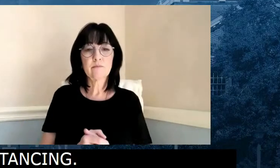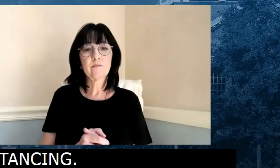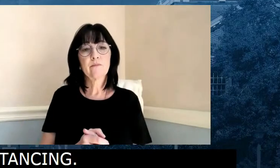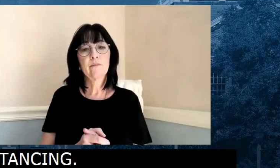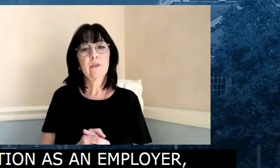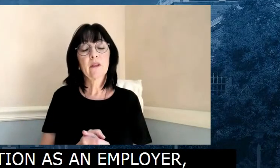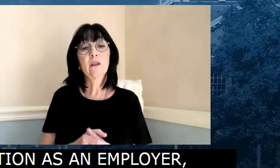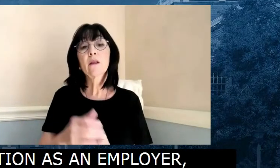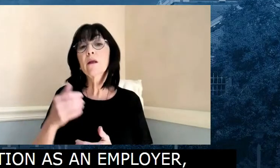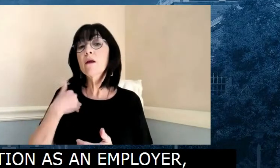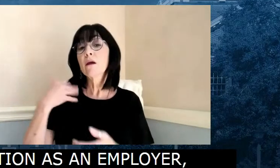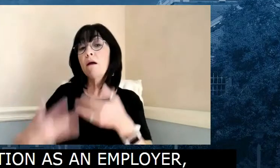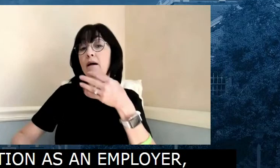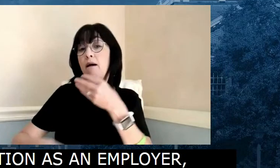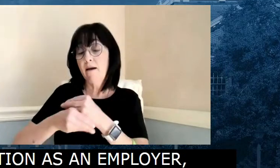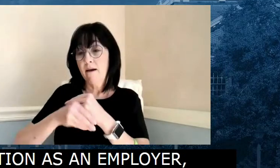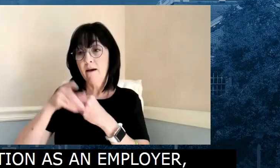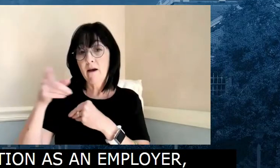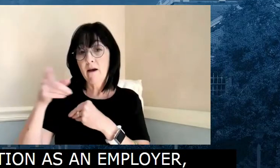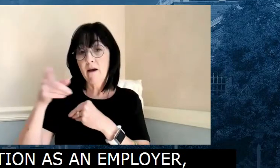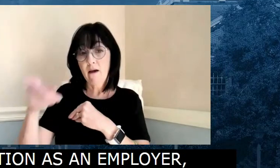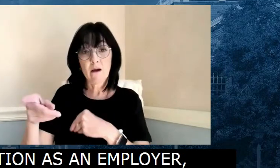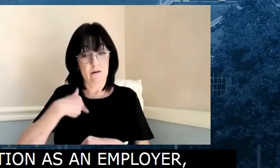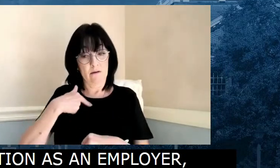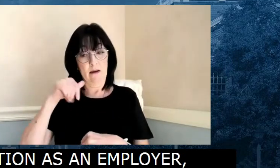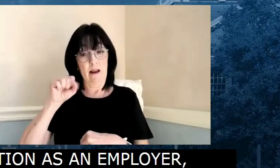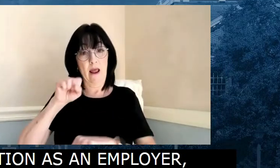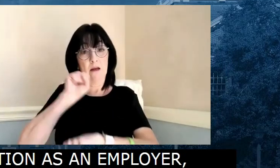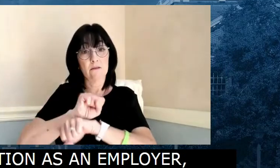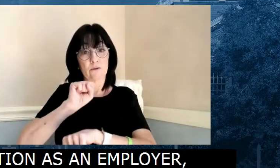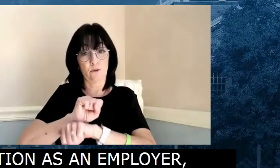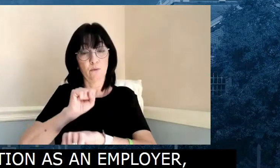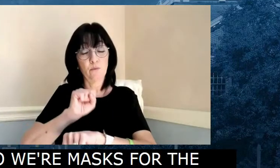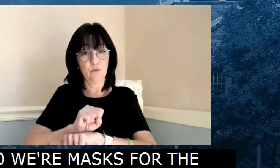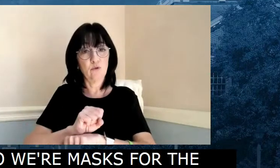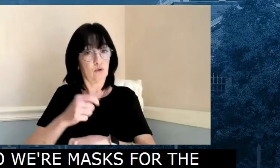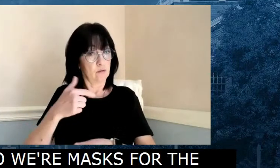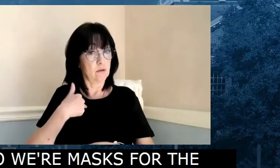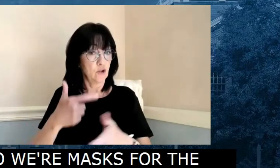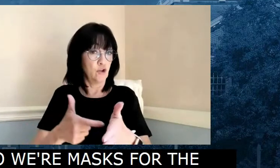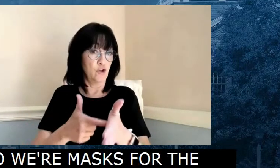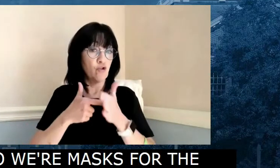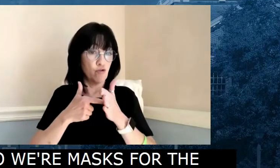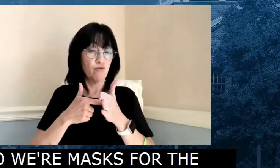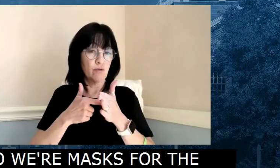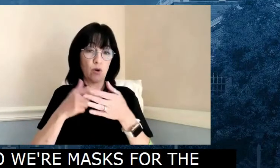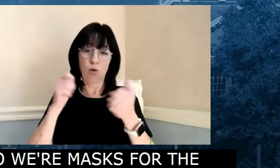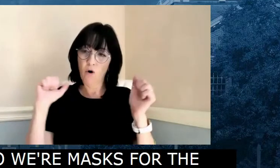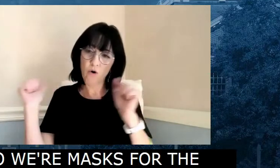masks for the time being, and the public coming into public spaces, unless you're in